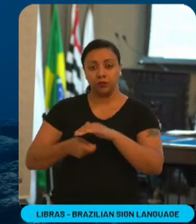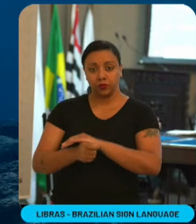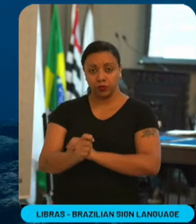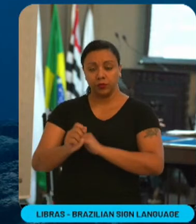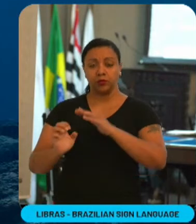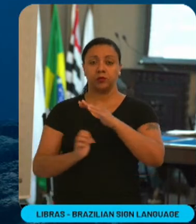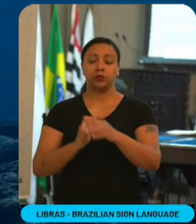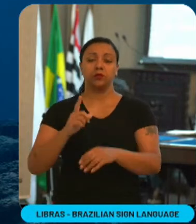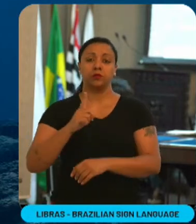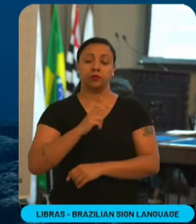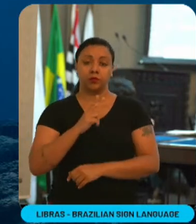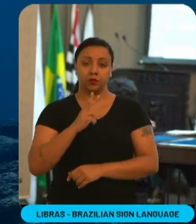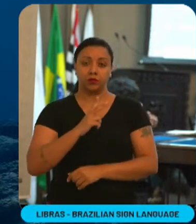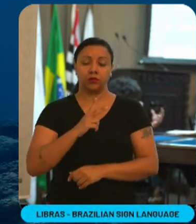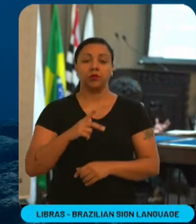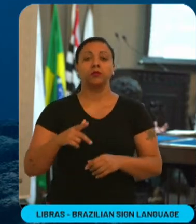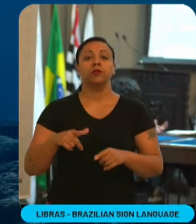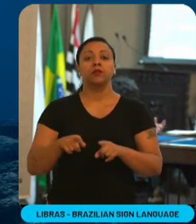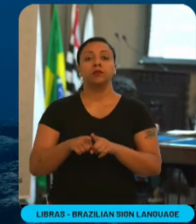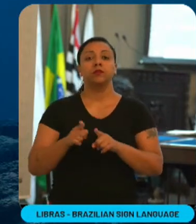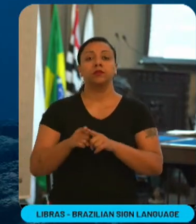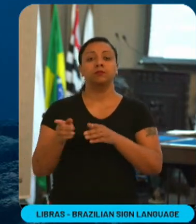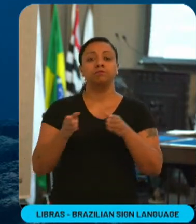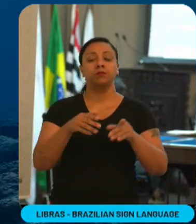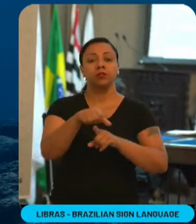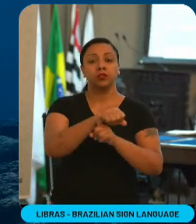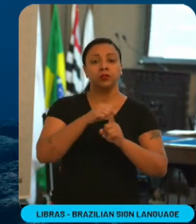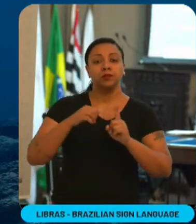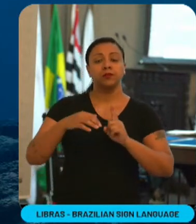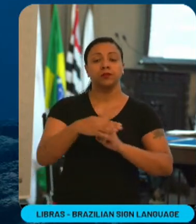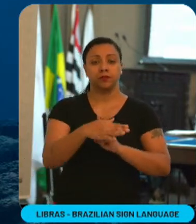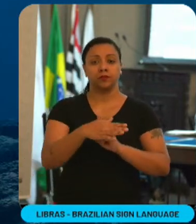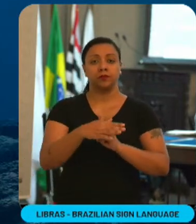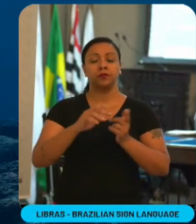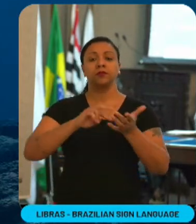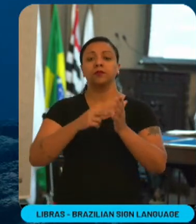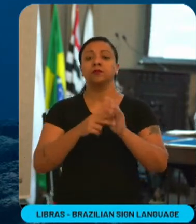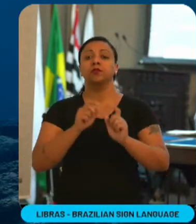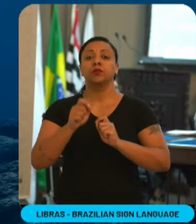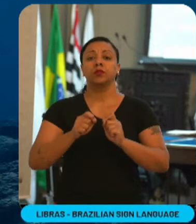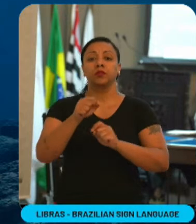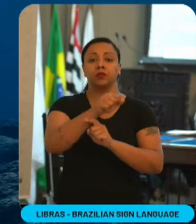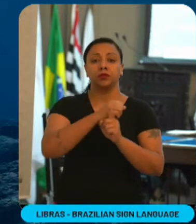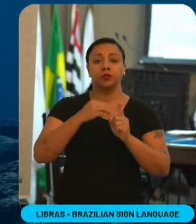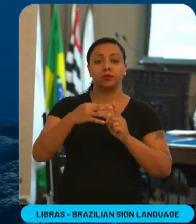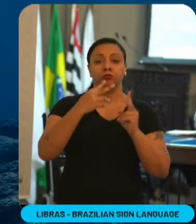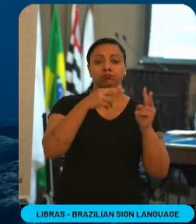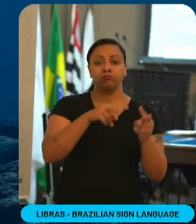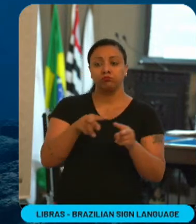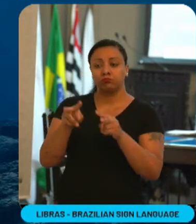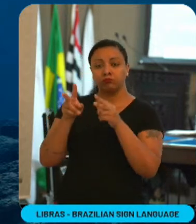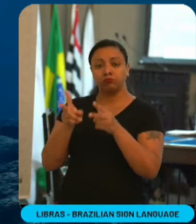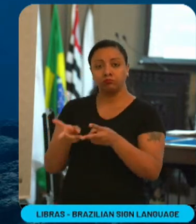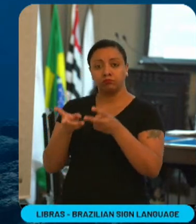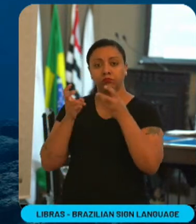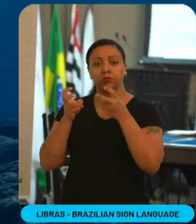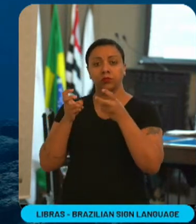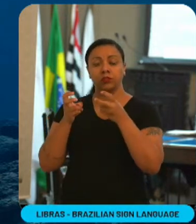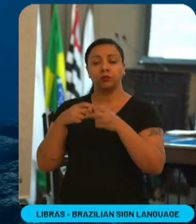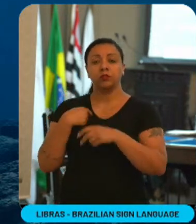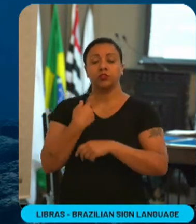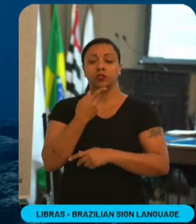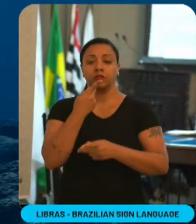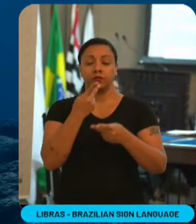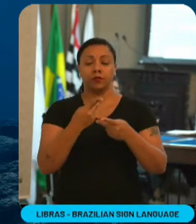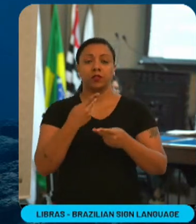to bring this to the private investment and the society, so that the society see, we